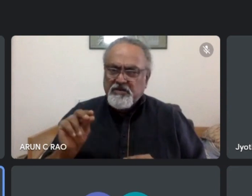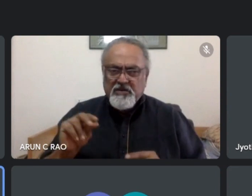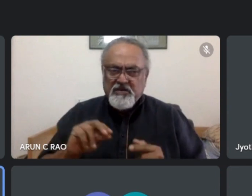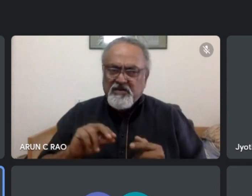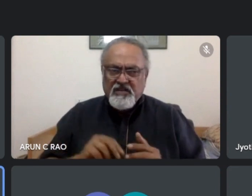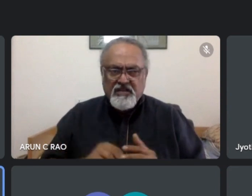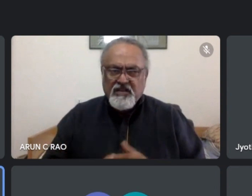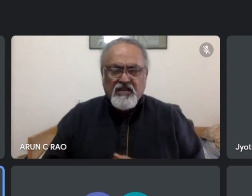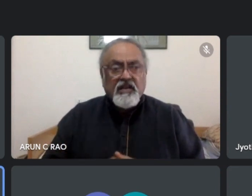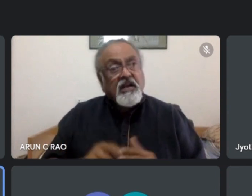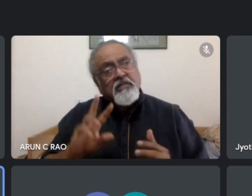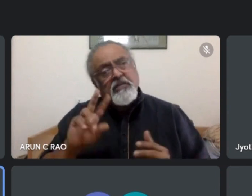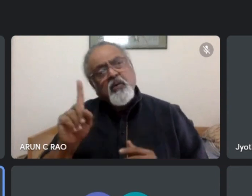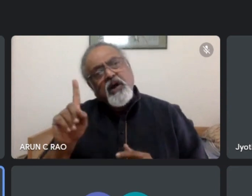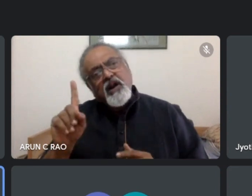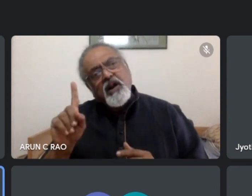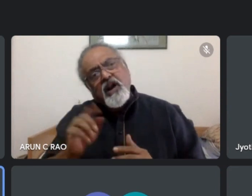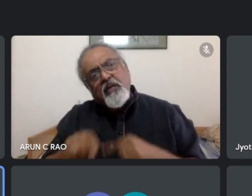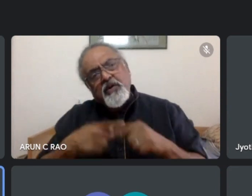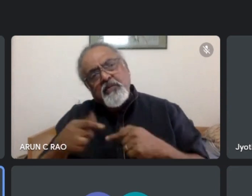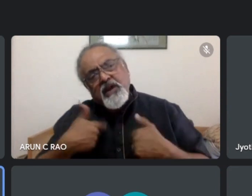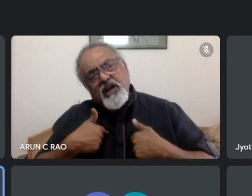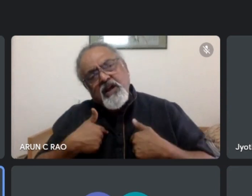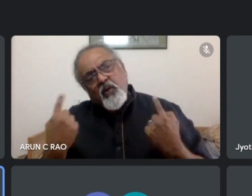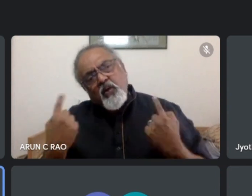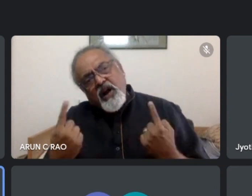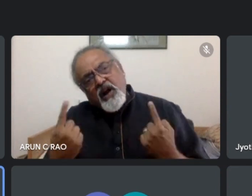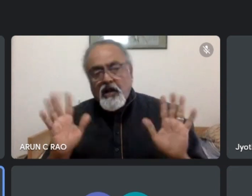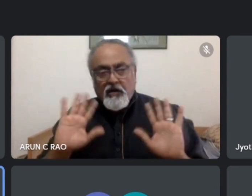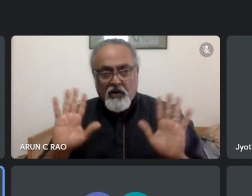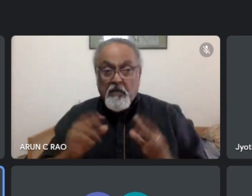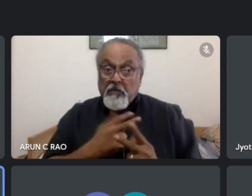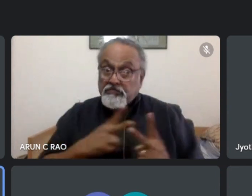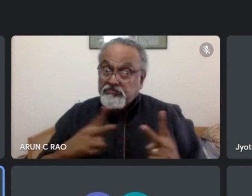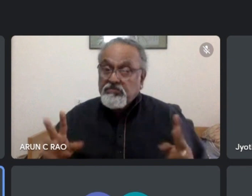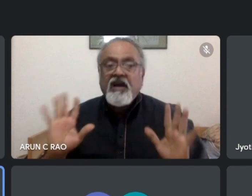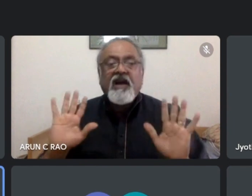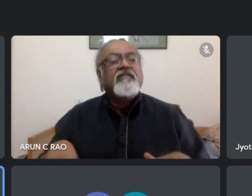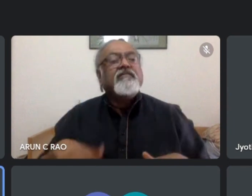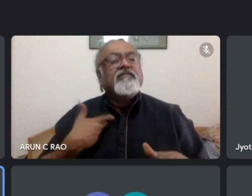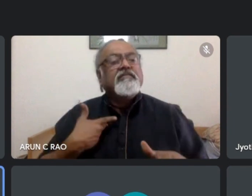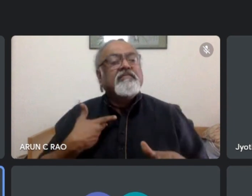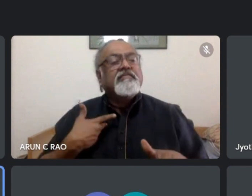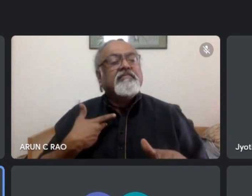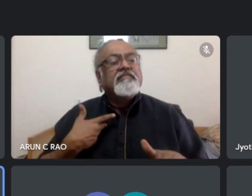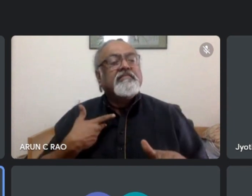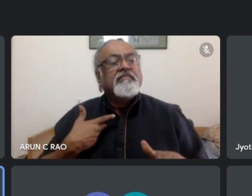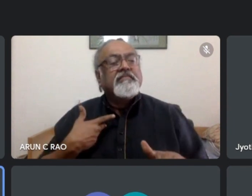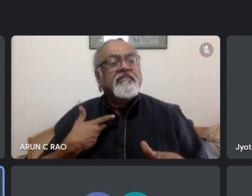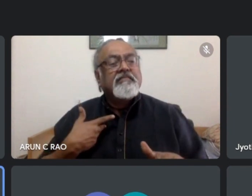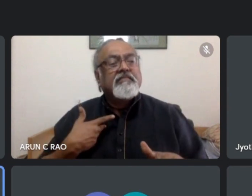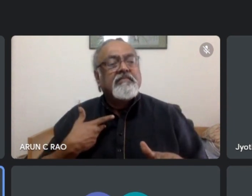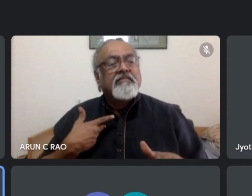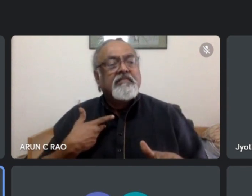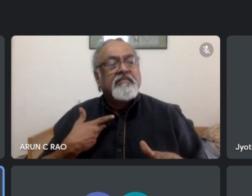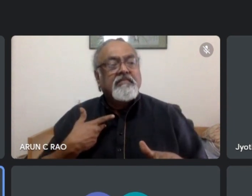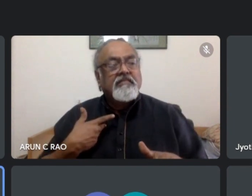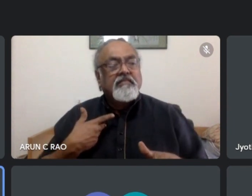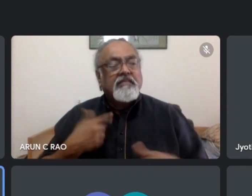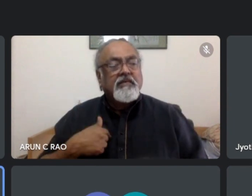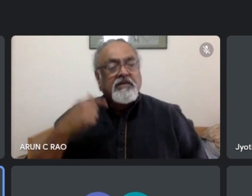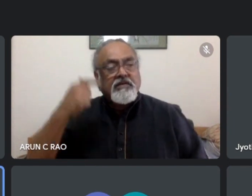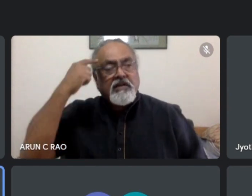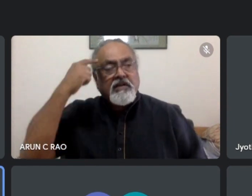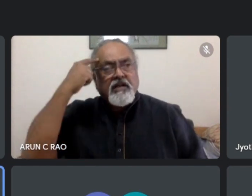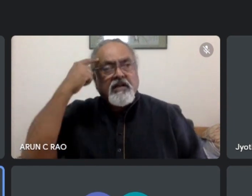that's the only thing about me. And to actually hear that just accidentally,